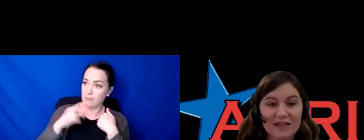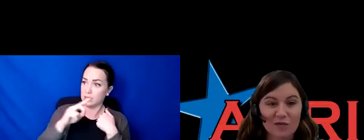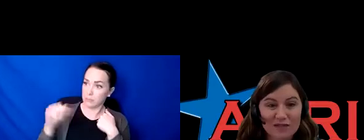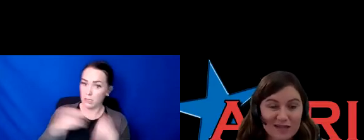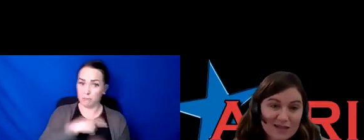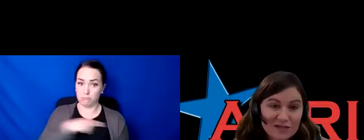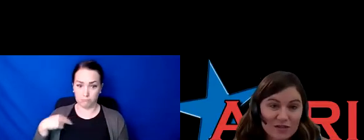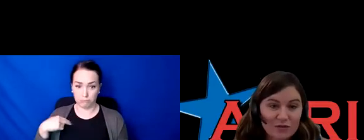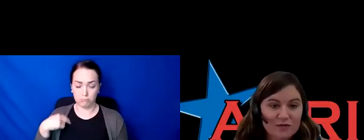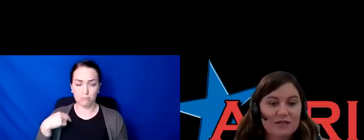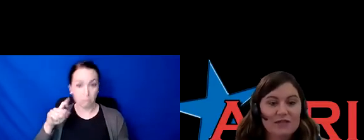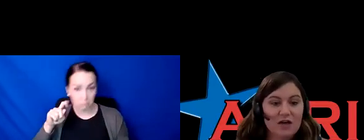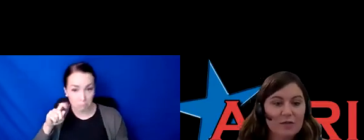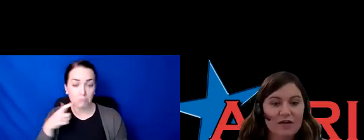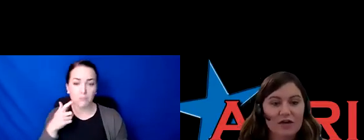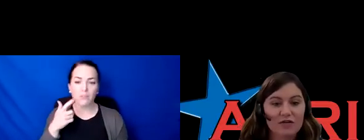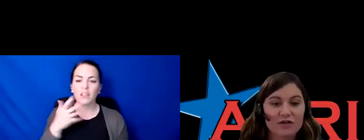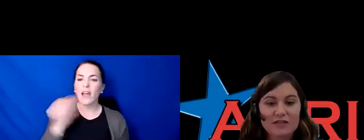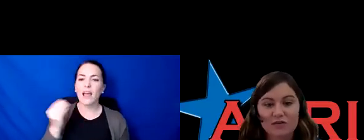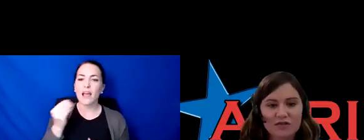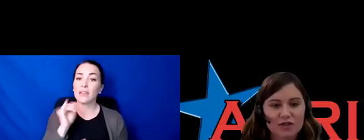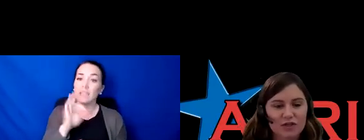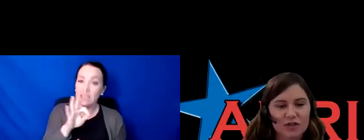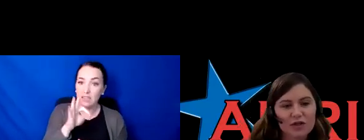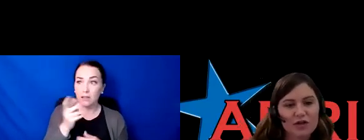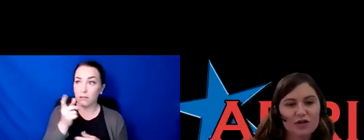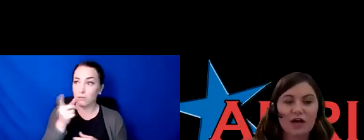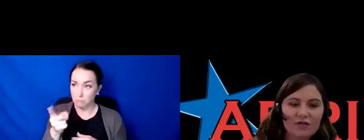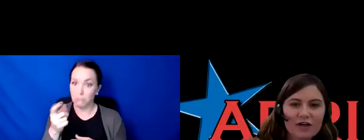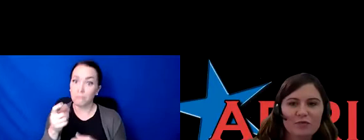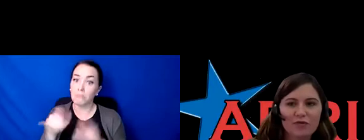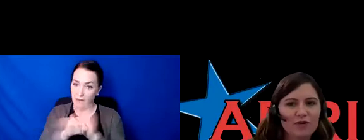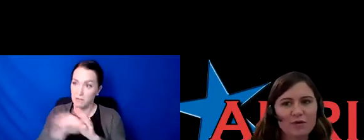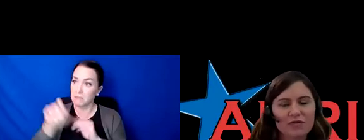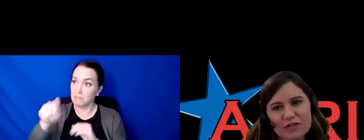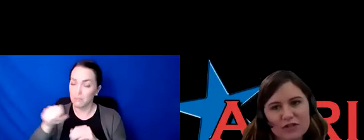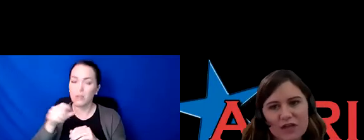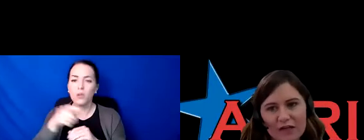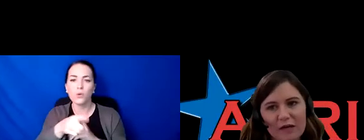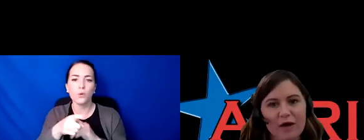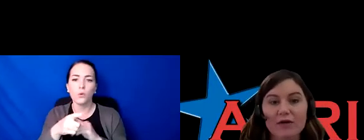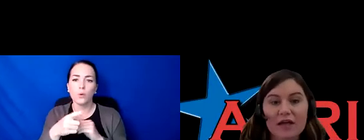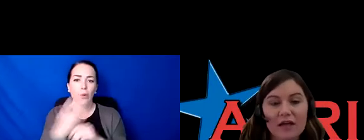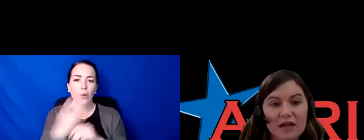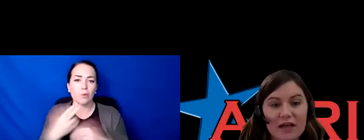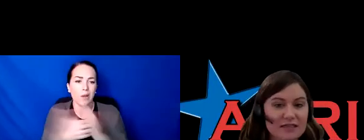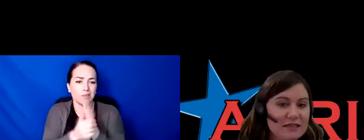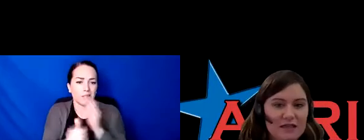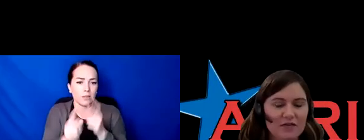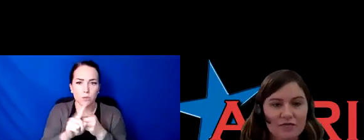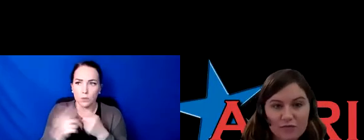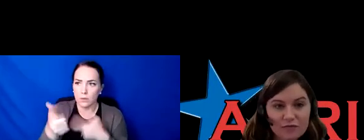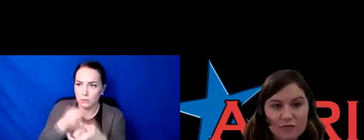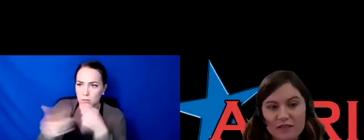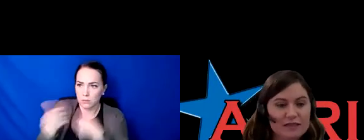experience like? And then what techniques are you using to talk about that? Are there skills that you're covering before you even start talking about the